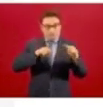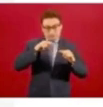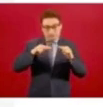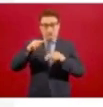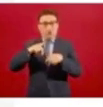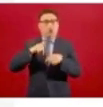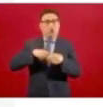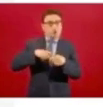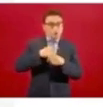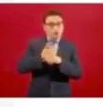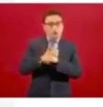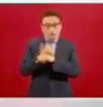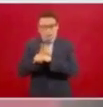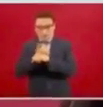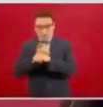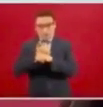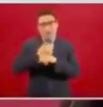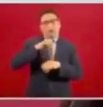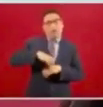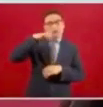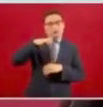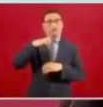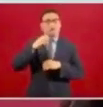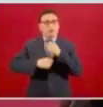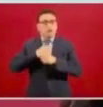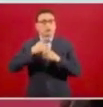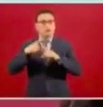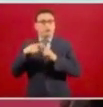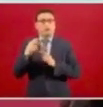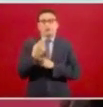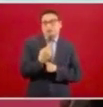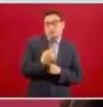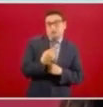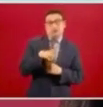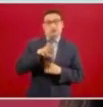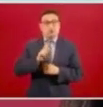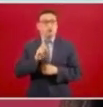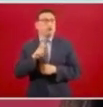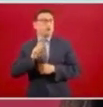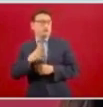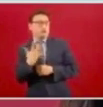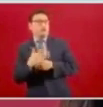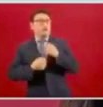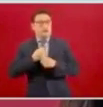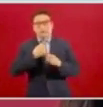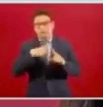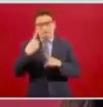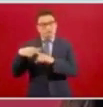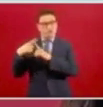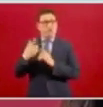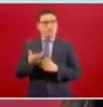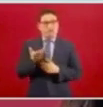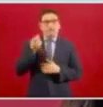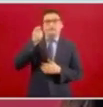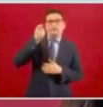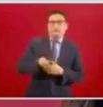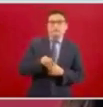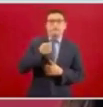And the yellow bars are the distribution of these inpatients per age